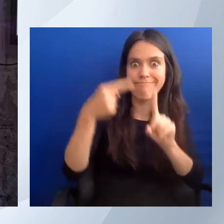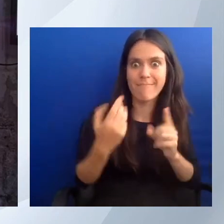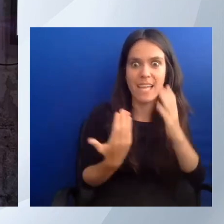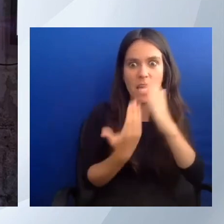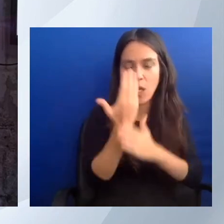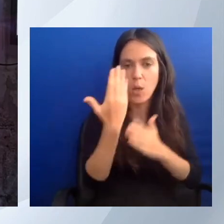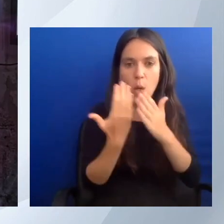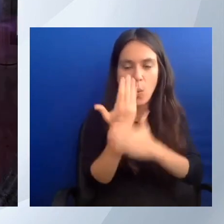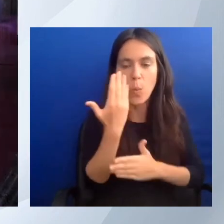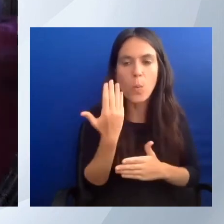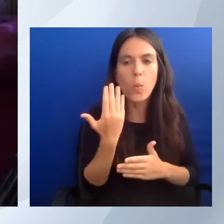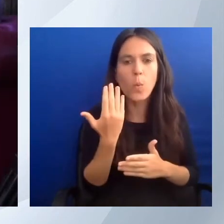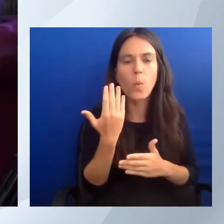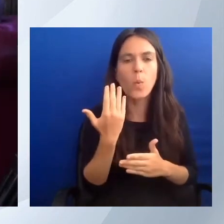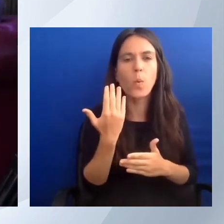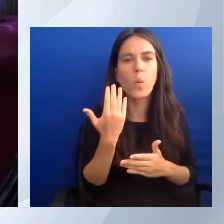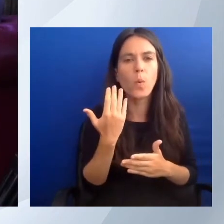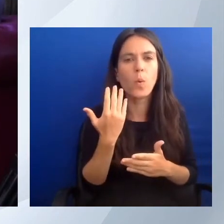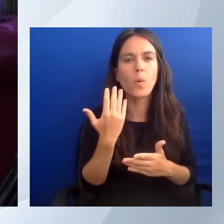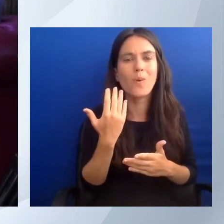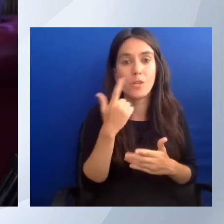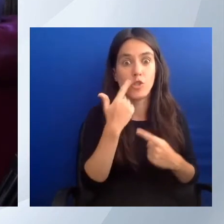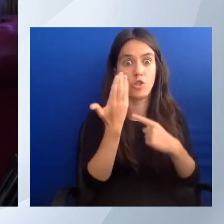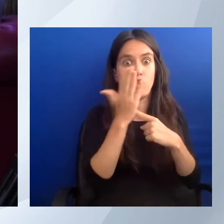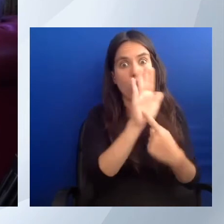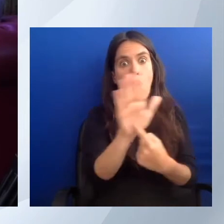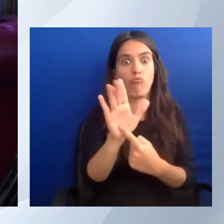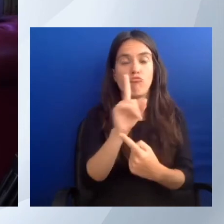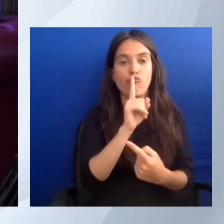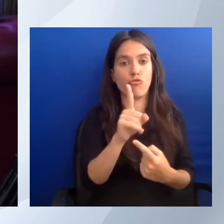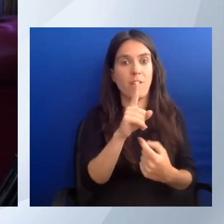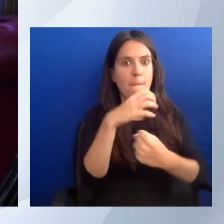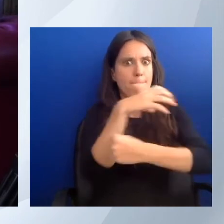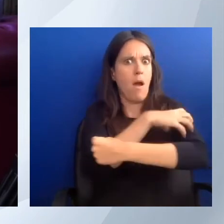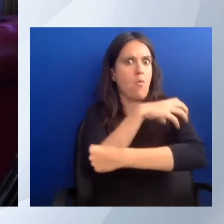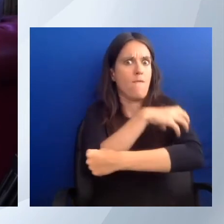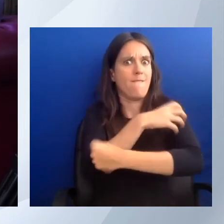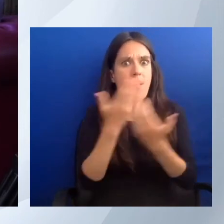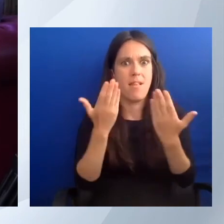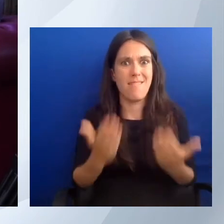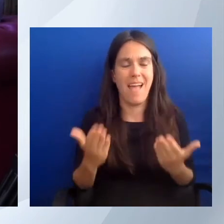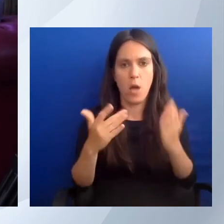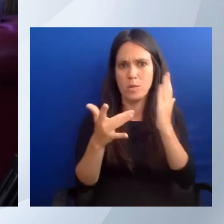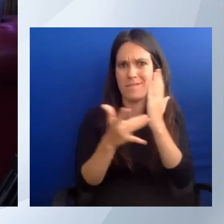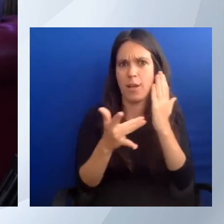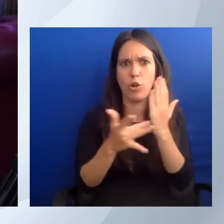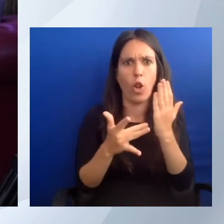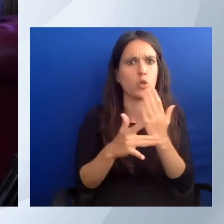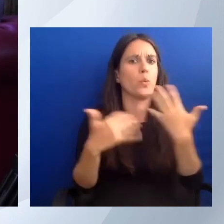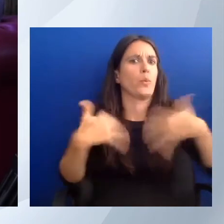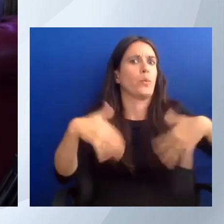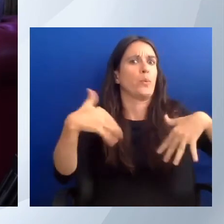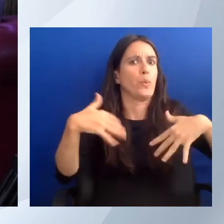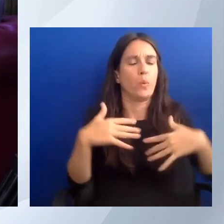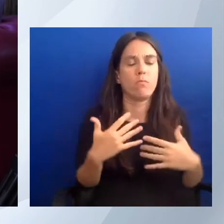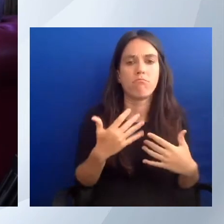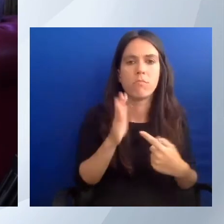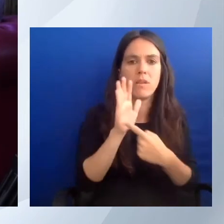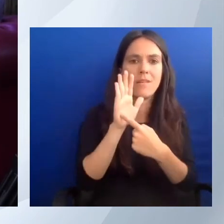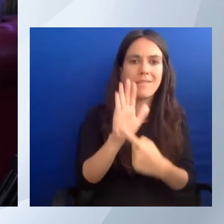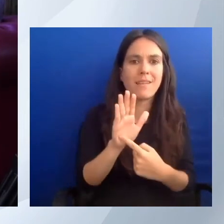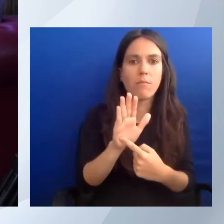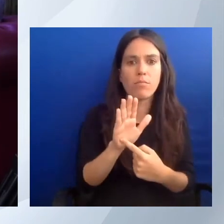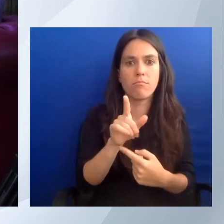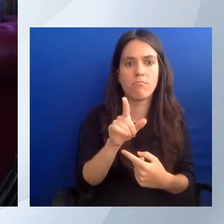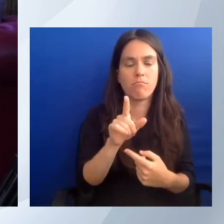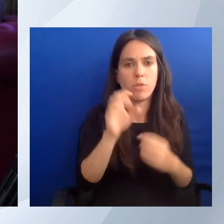shows how powerful this technology can be, like with, for instance, indeed Azure Search.